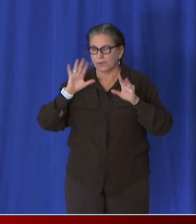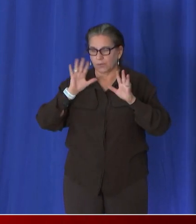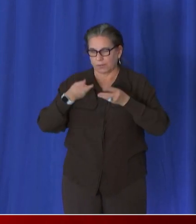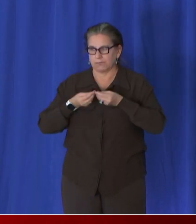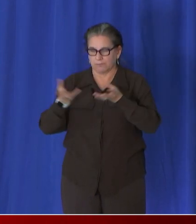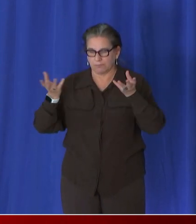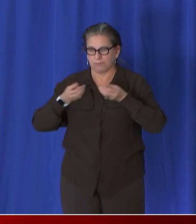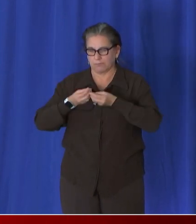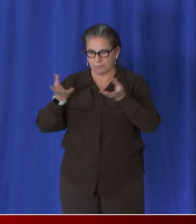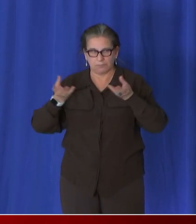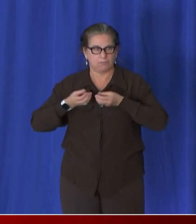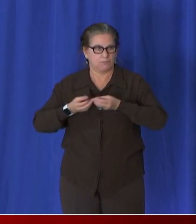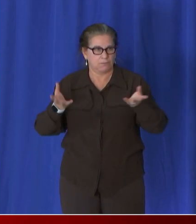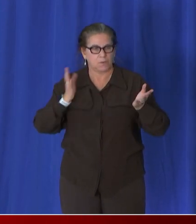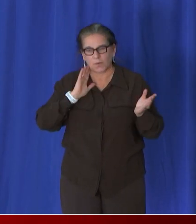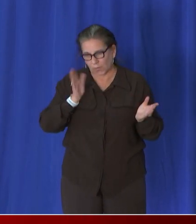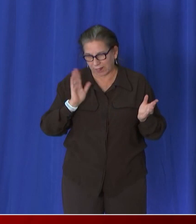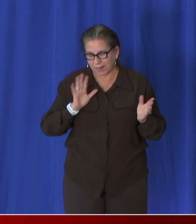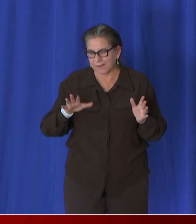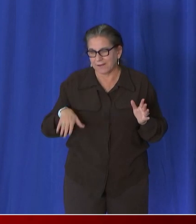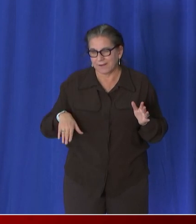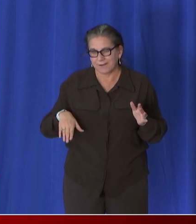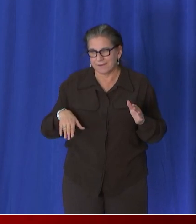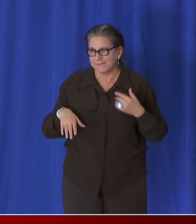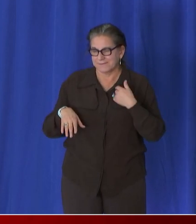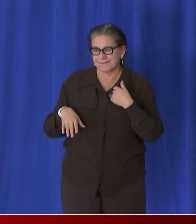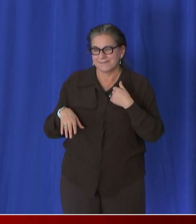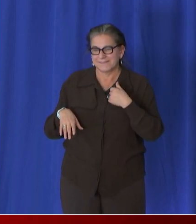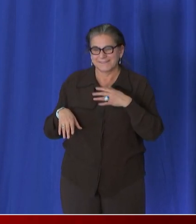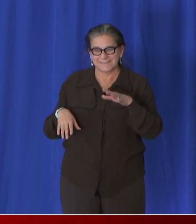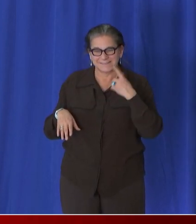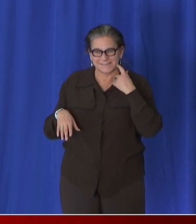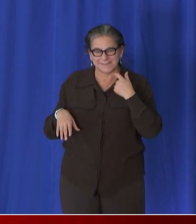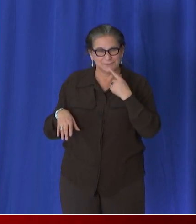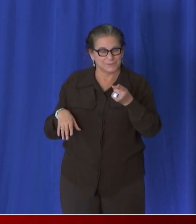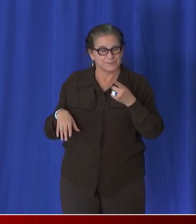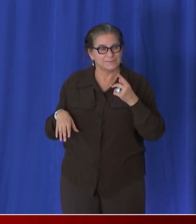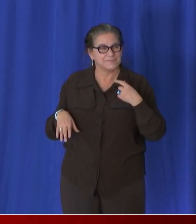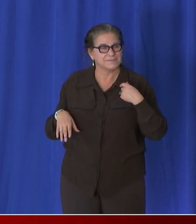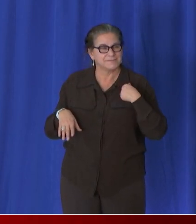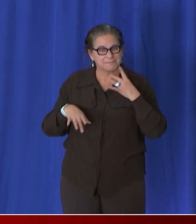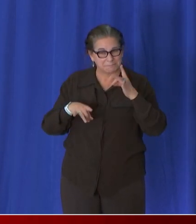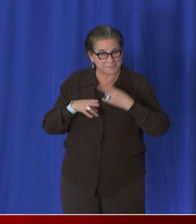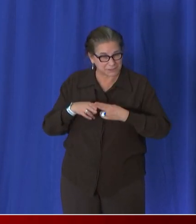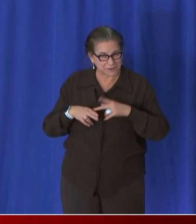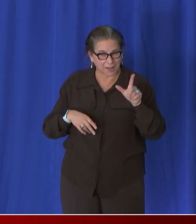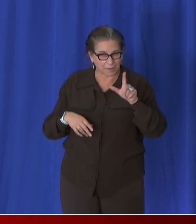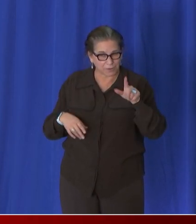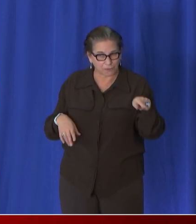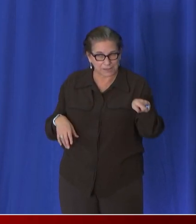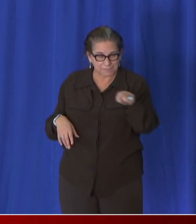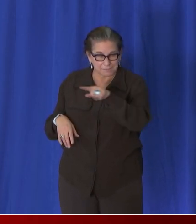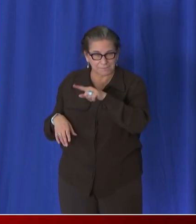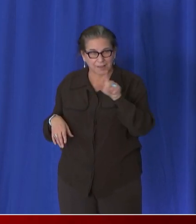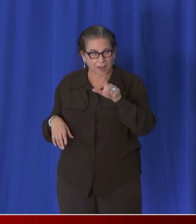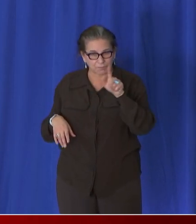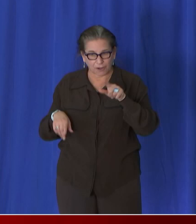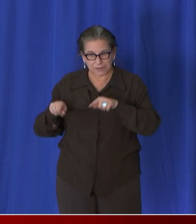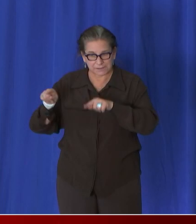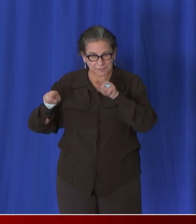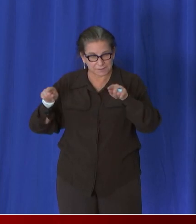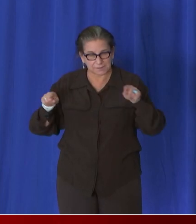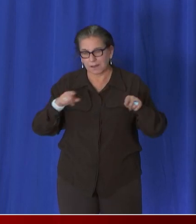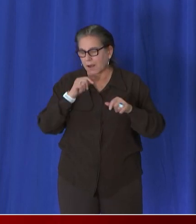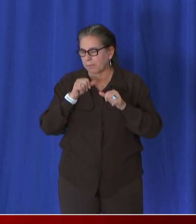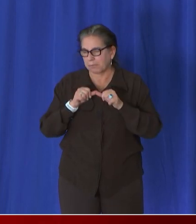hesitate to say permanent, but permanent sites for us, for DC Health to offer a variety of services, including